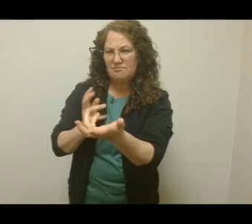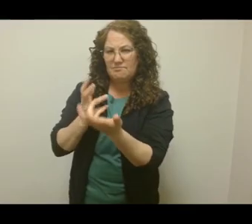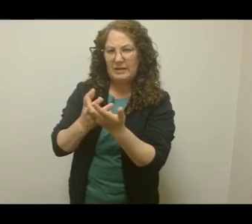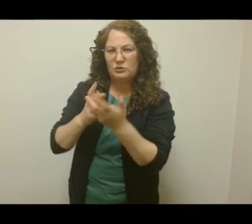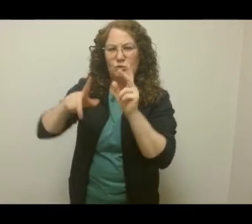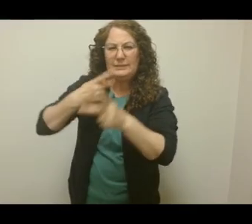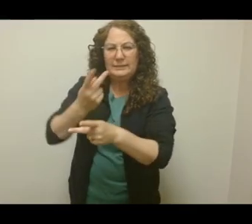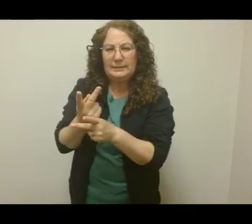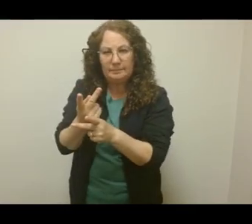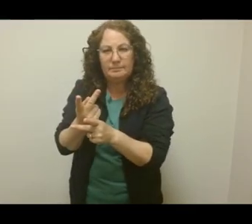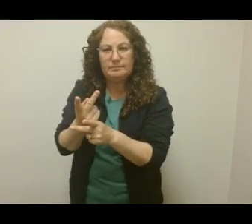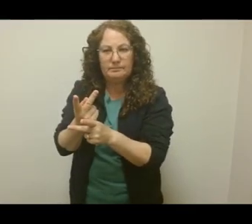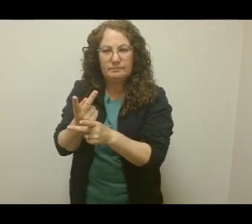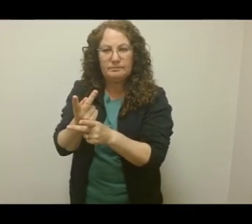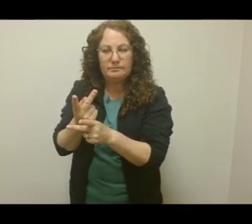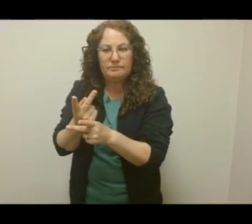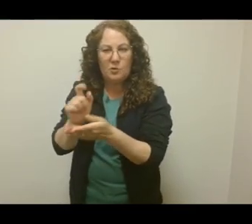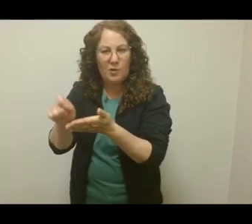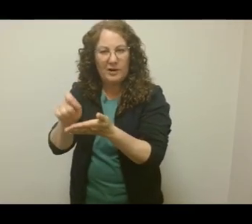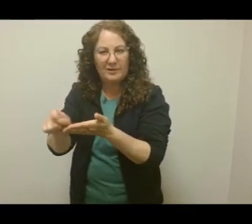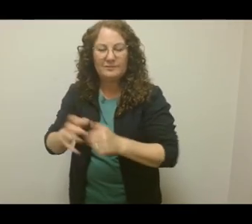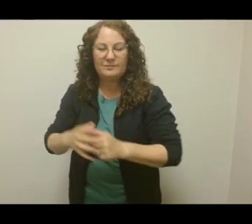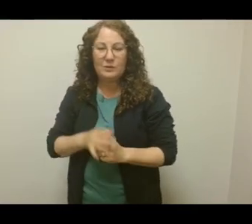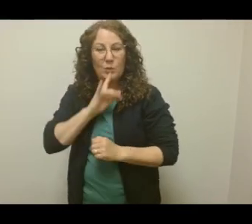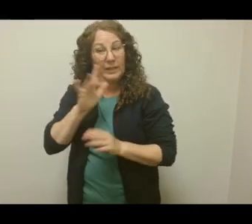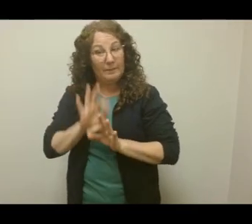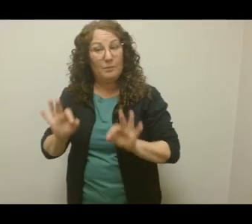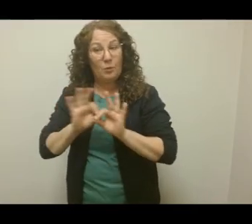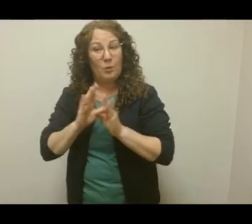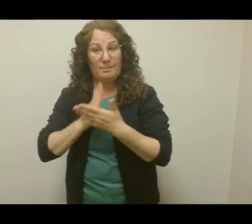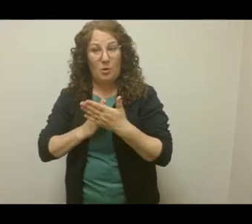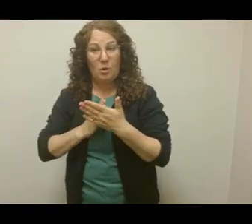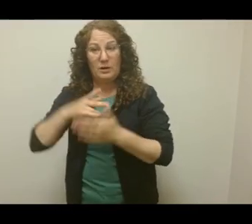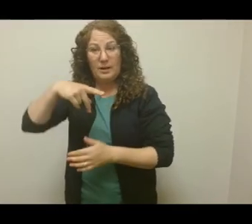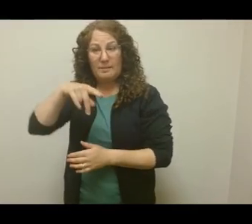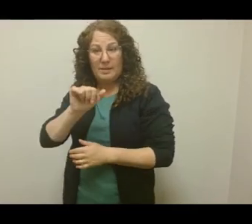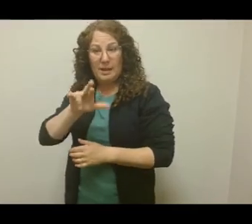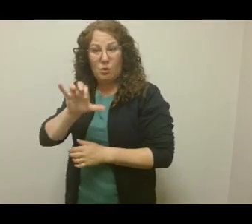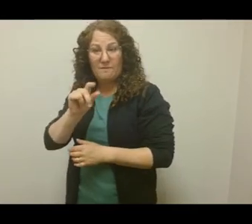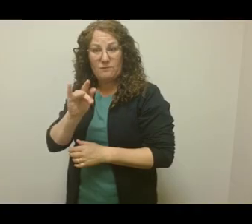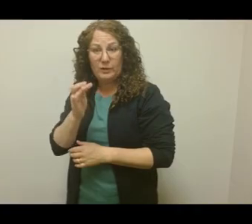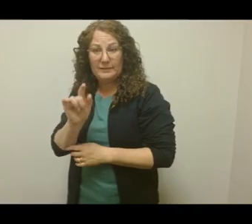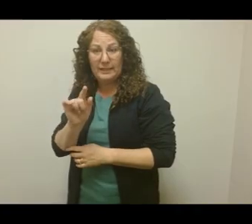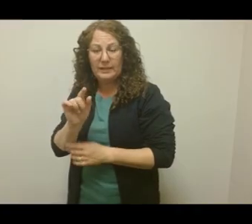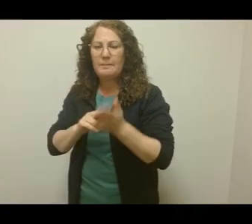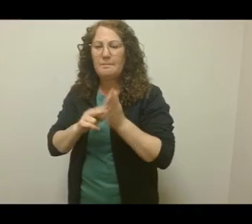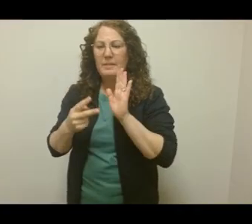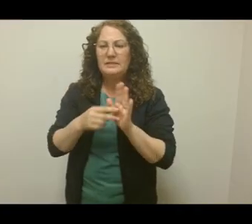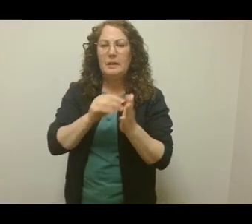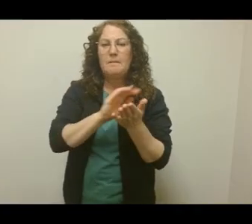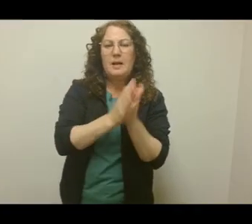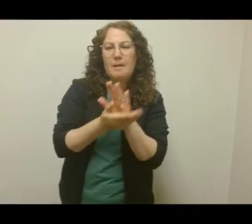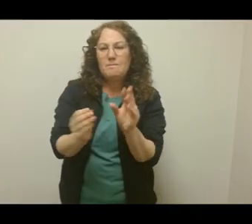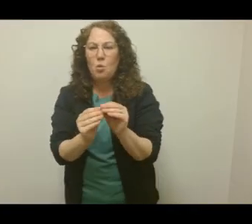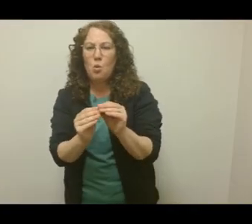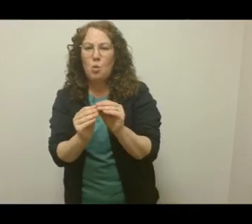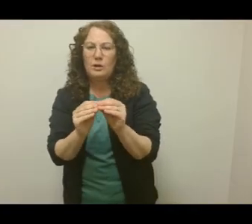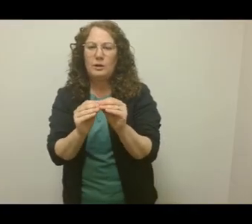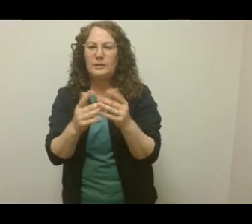assignment. So this is an important element of paraphrasing as well, kind of this idea of simplifying ideas